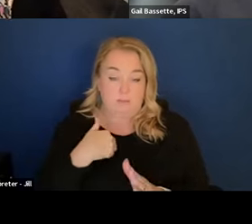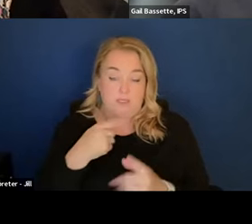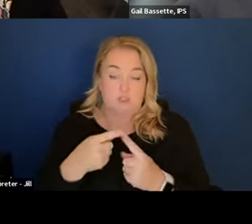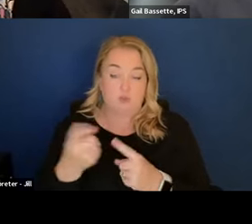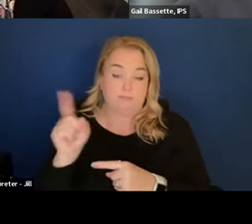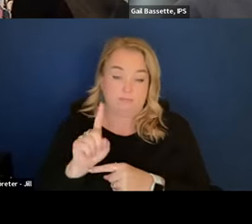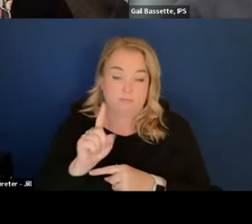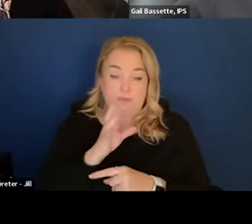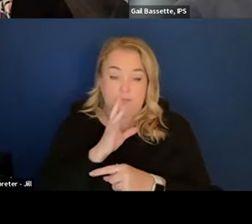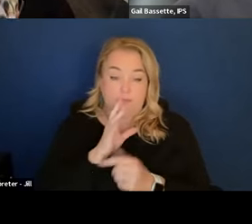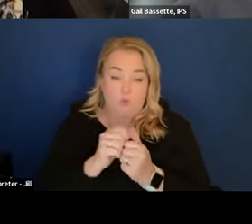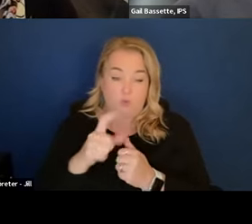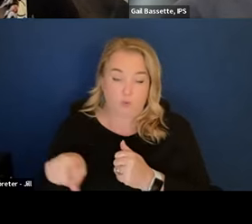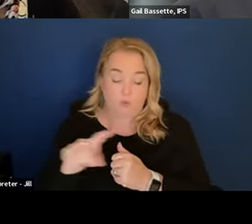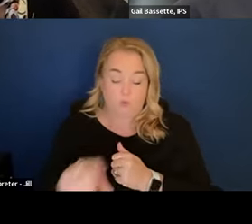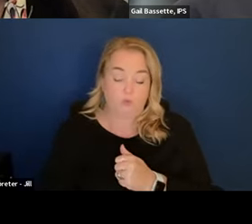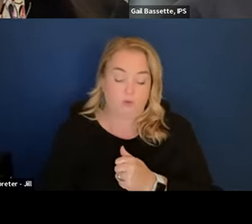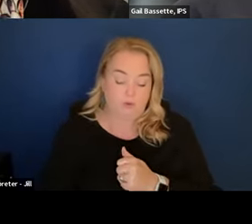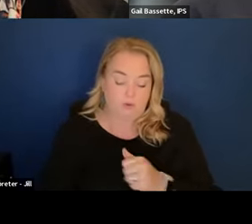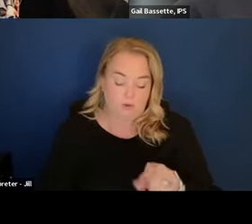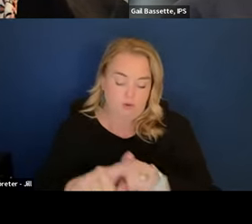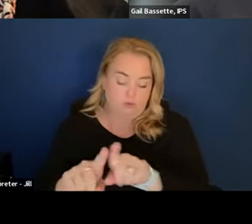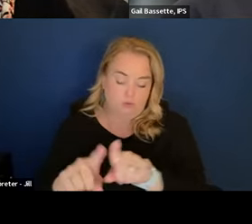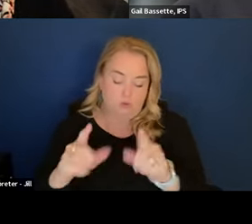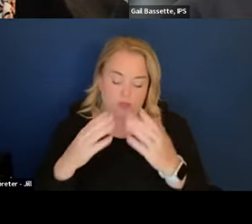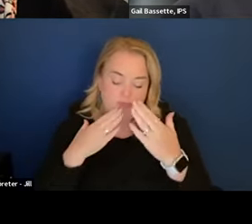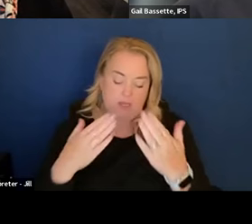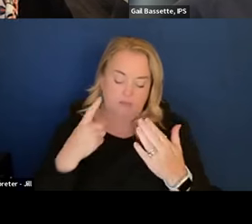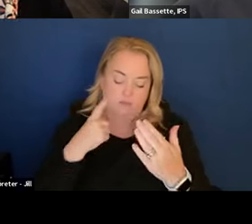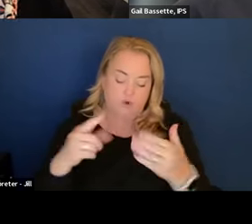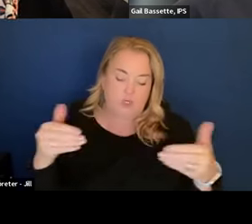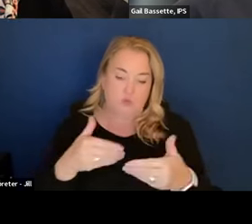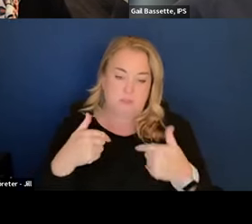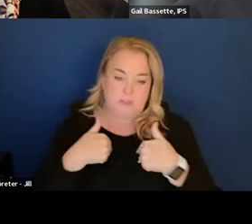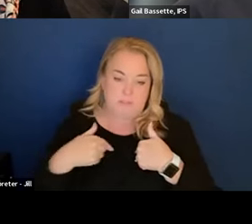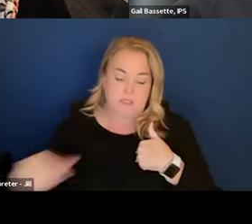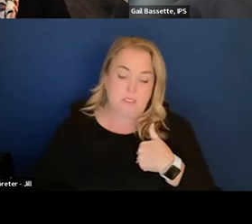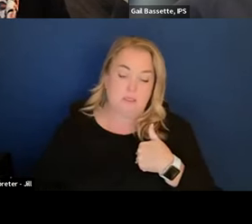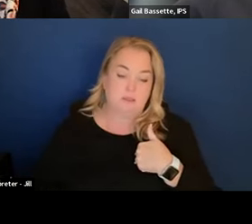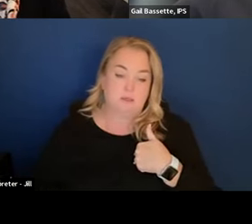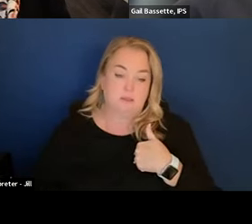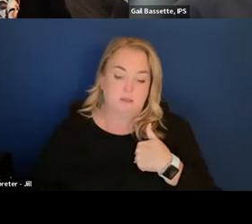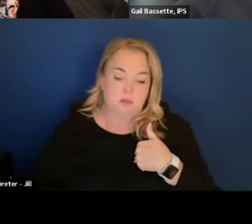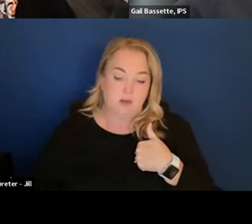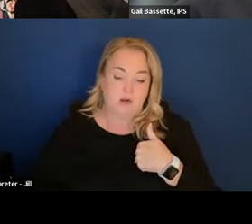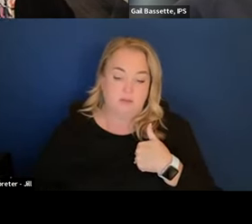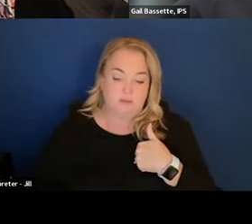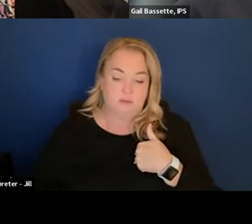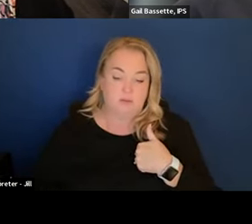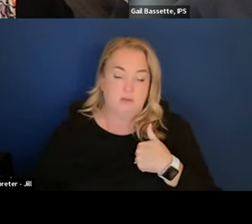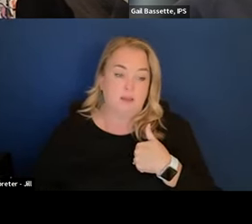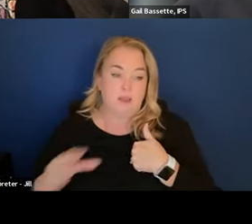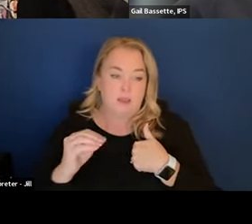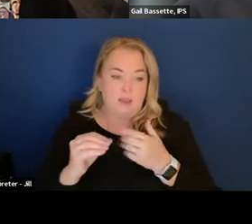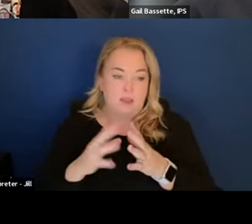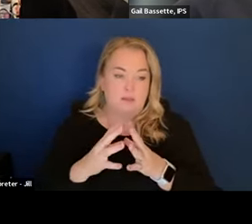the subcommittee. And also thanks to Kristen for introducing me here and for letting me bend her ear with various topics and ideas that